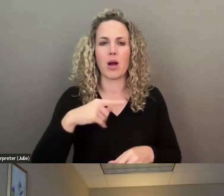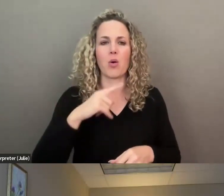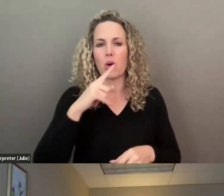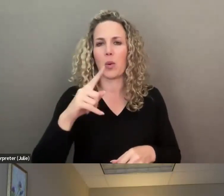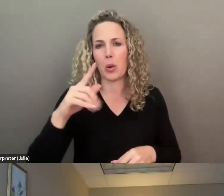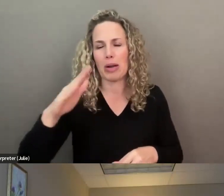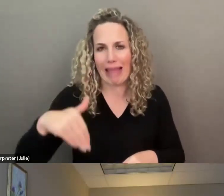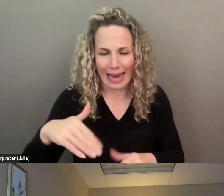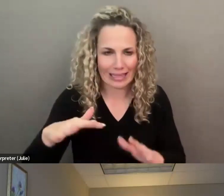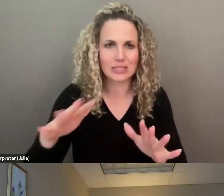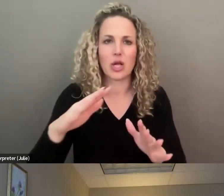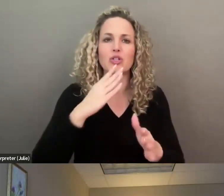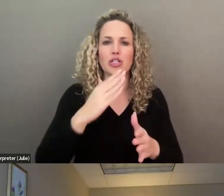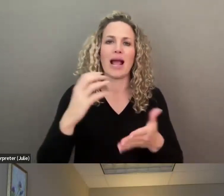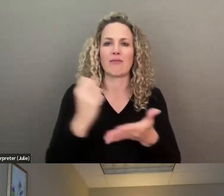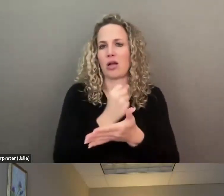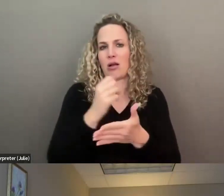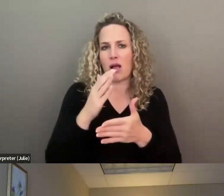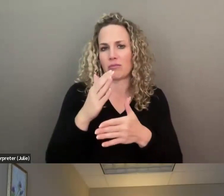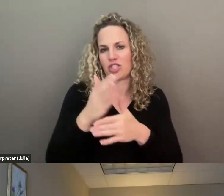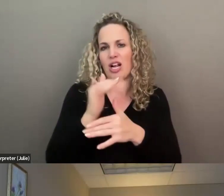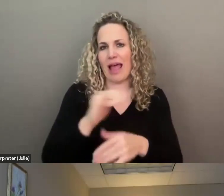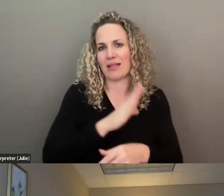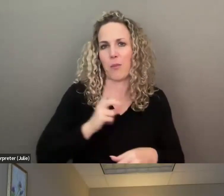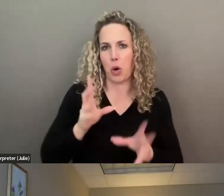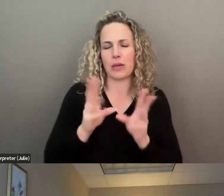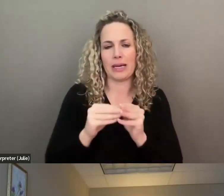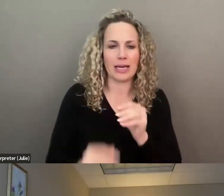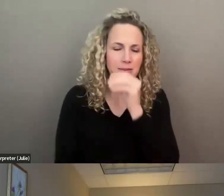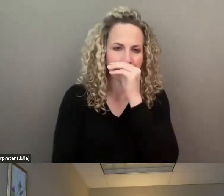was really nice to have an opportunity to share that at the board meeting.